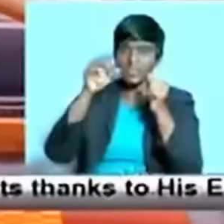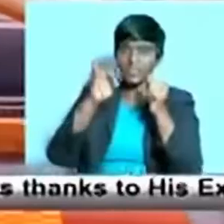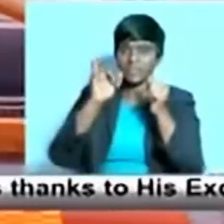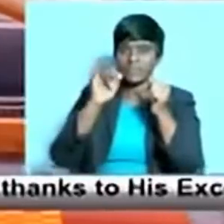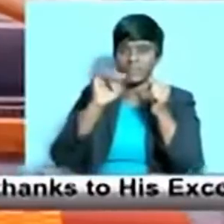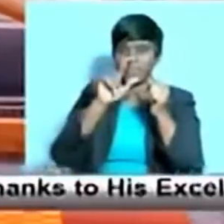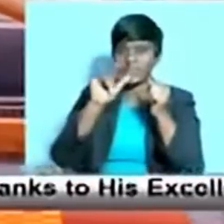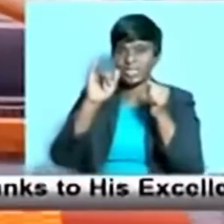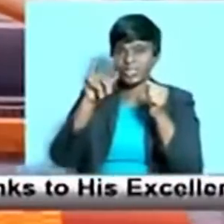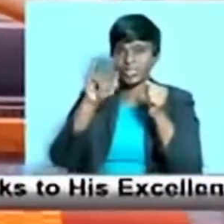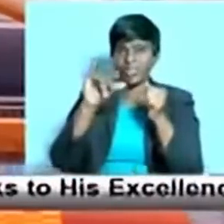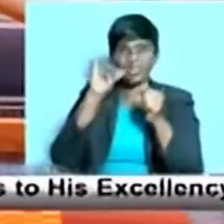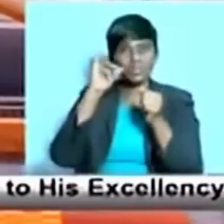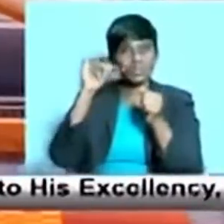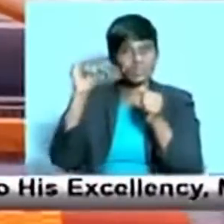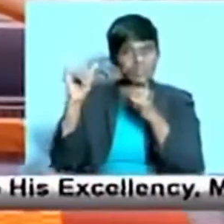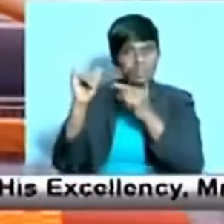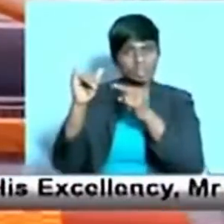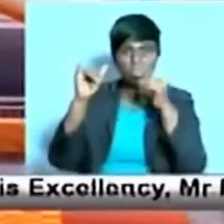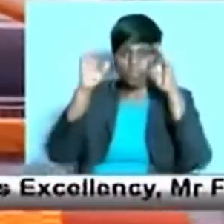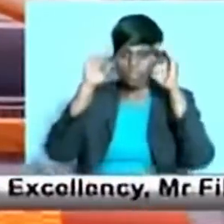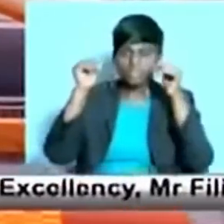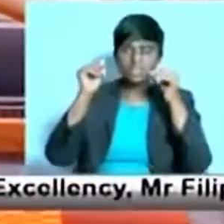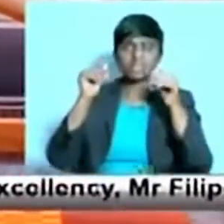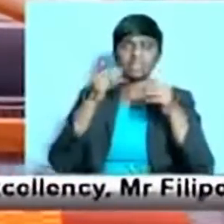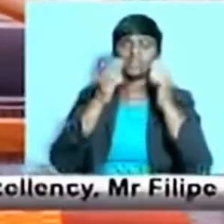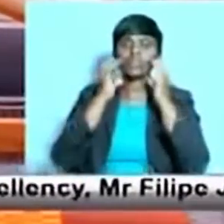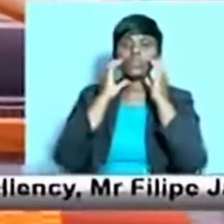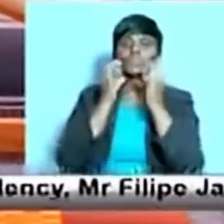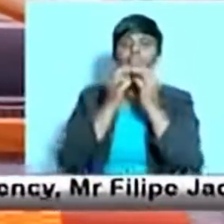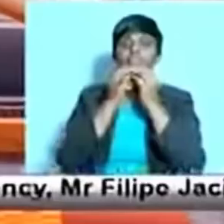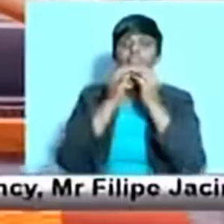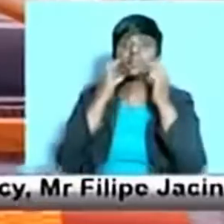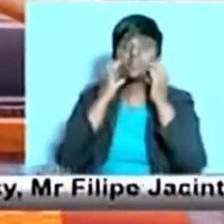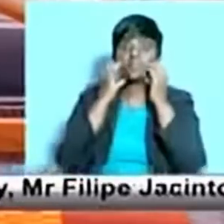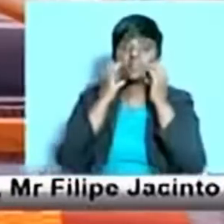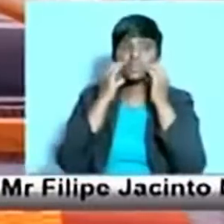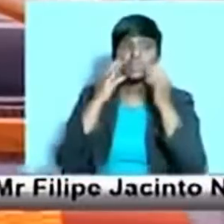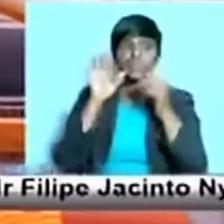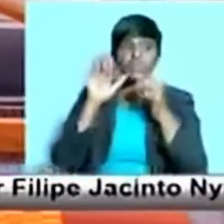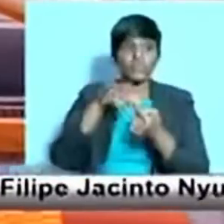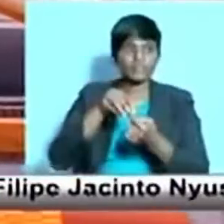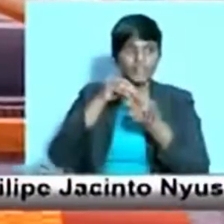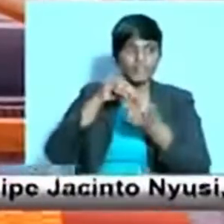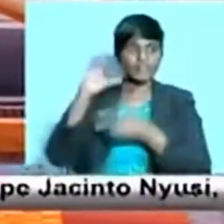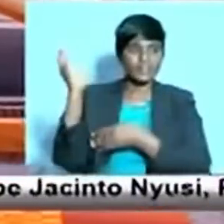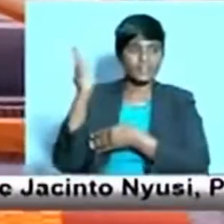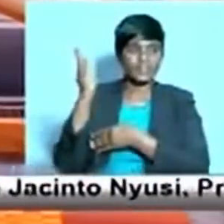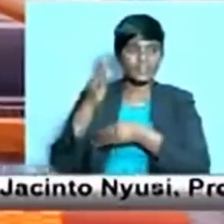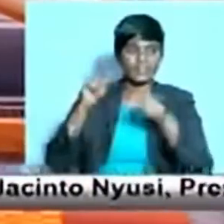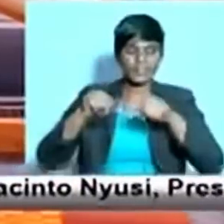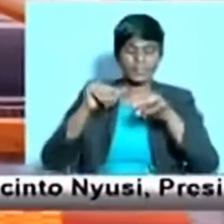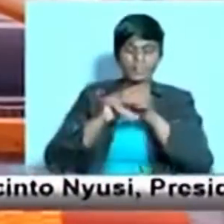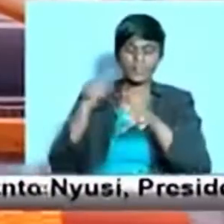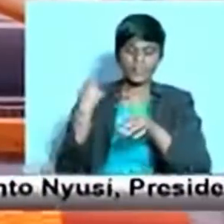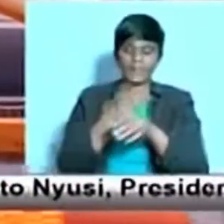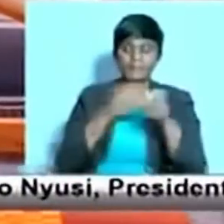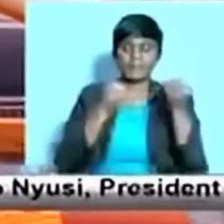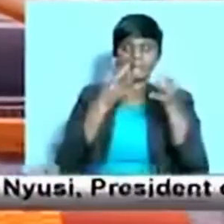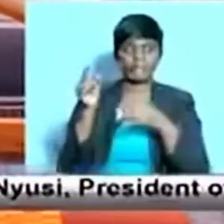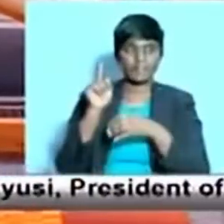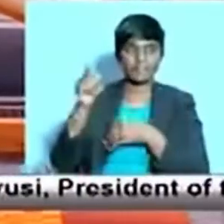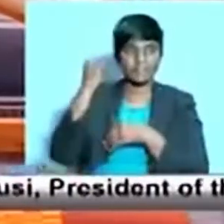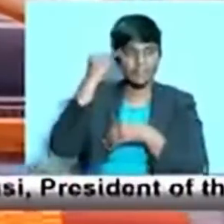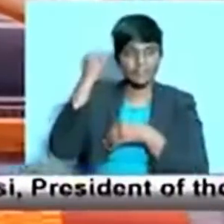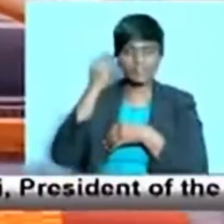Filipe Nyusi, President of the Republic of Mozambique, on his special address to the House. As many as